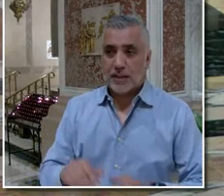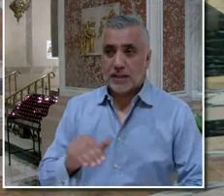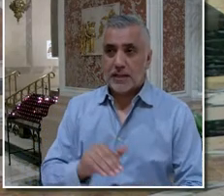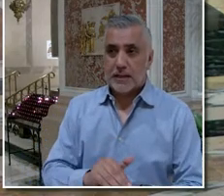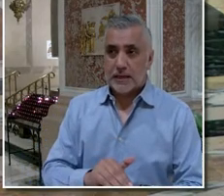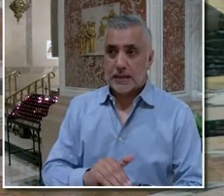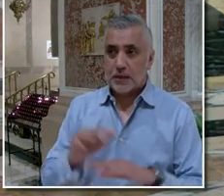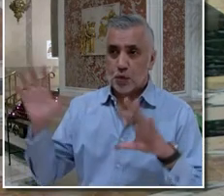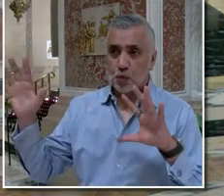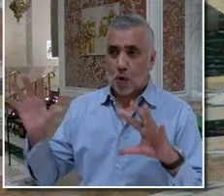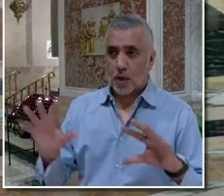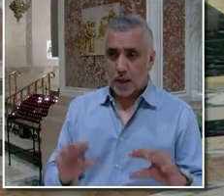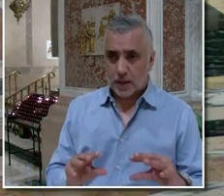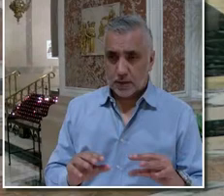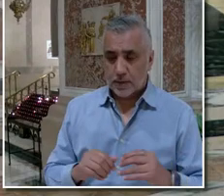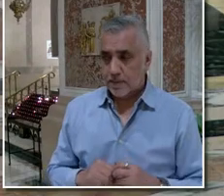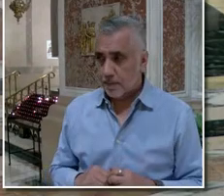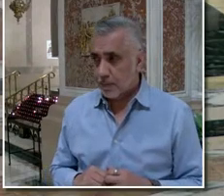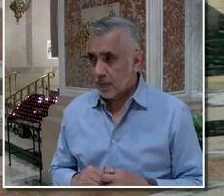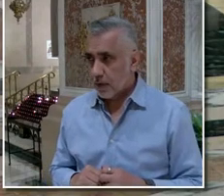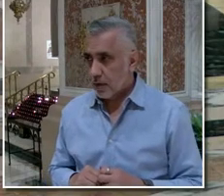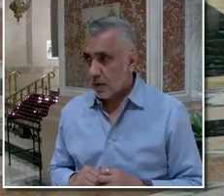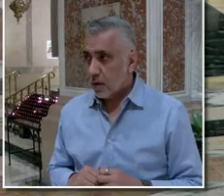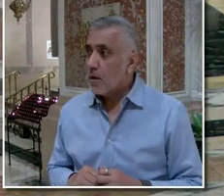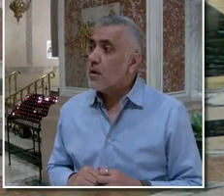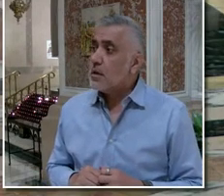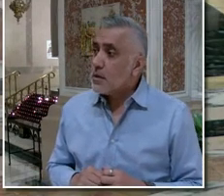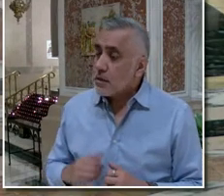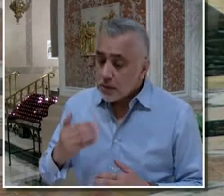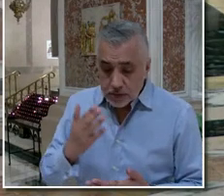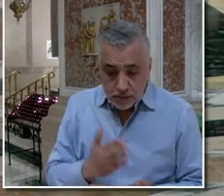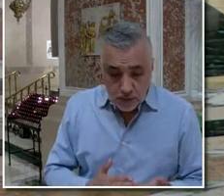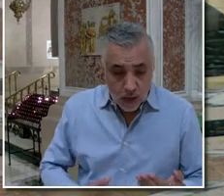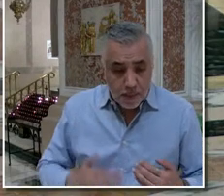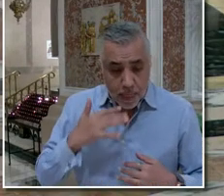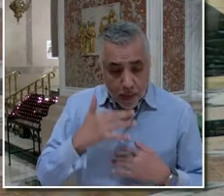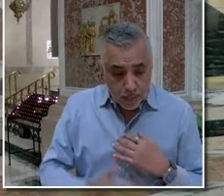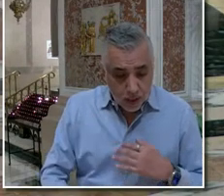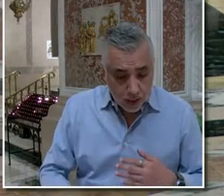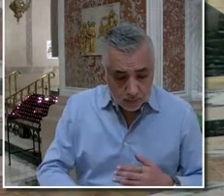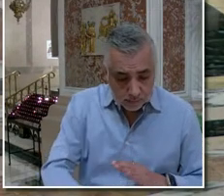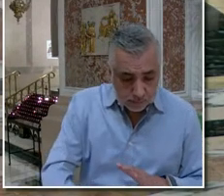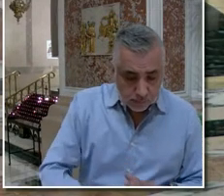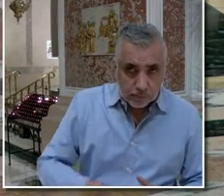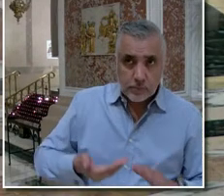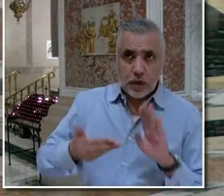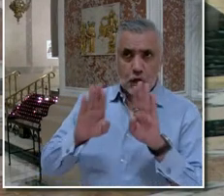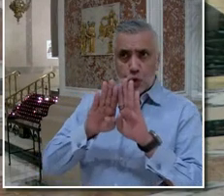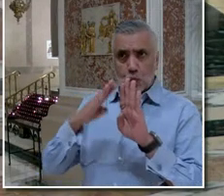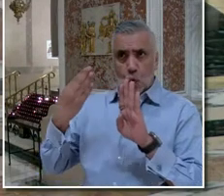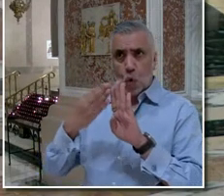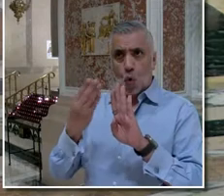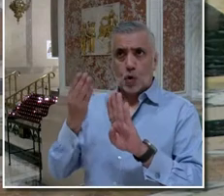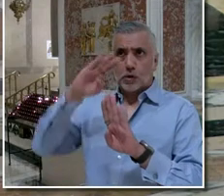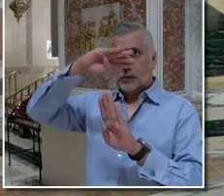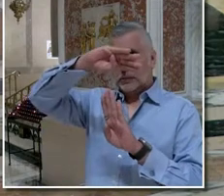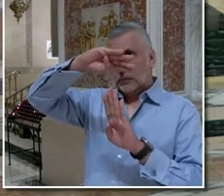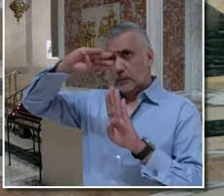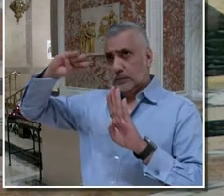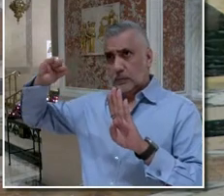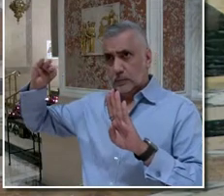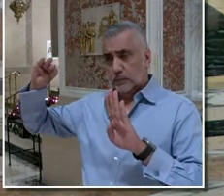twilight. They shall take some of its blood and apply it to the two doorposts